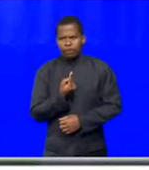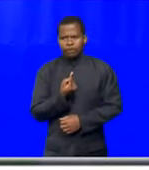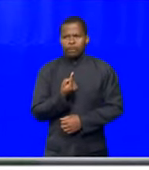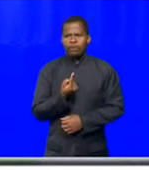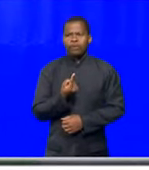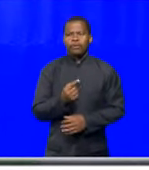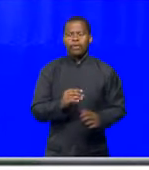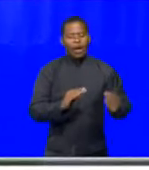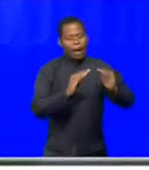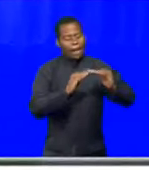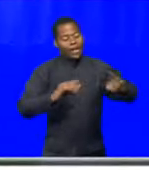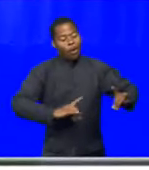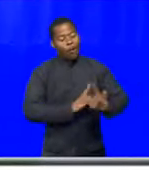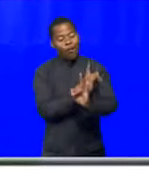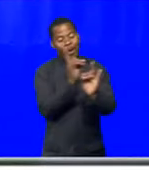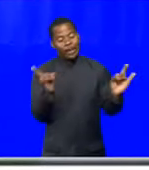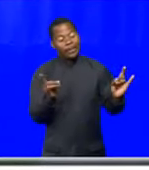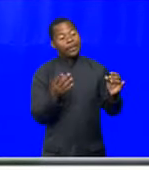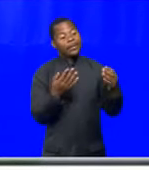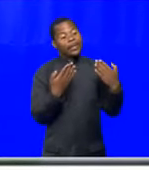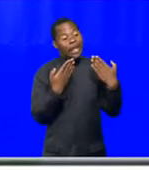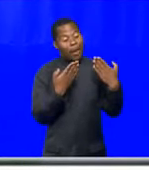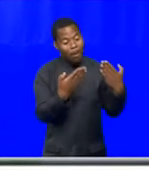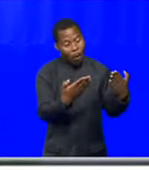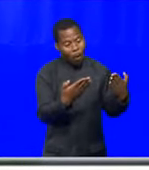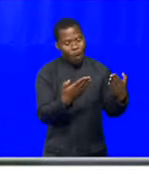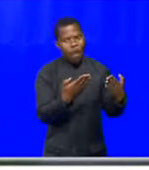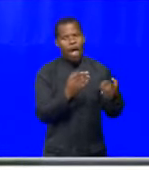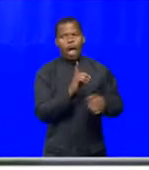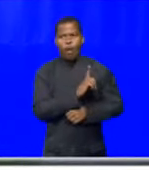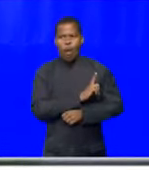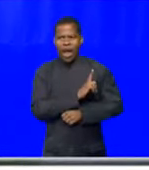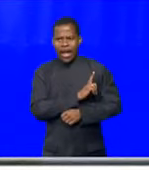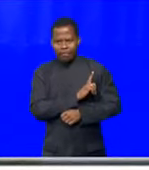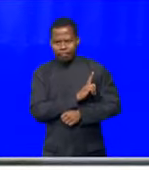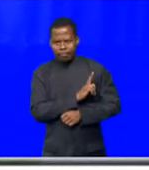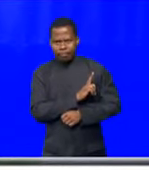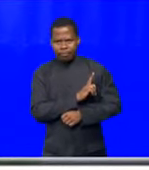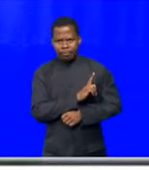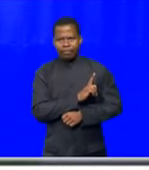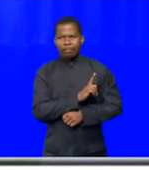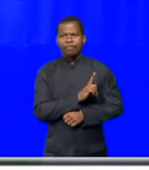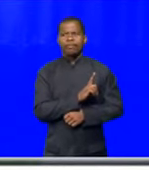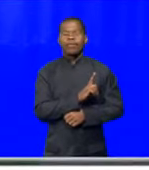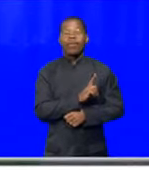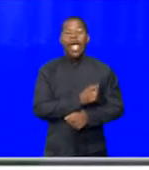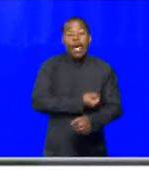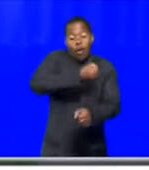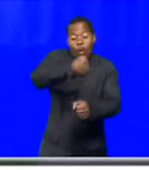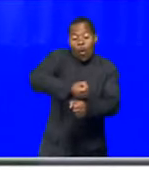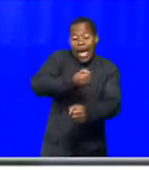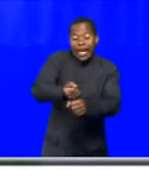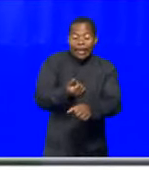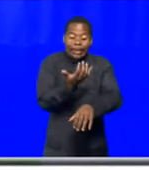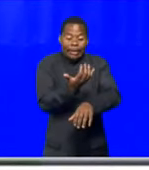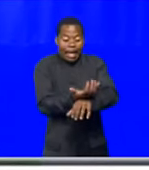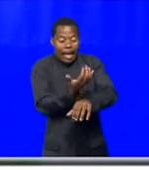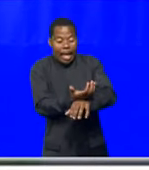to the Ministry of Health for the many commendable works it